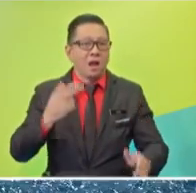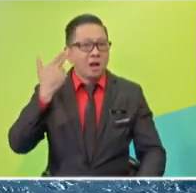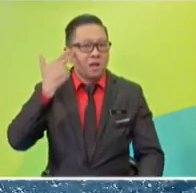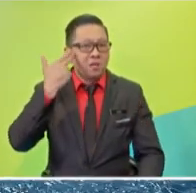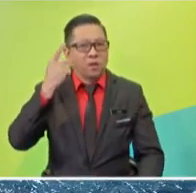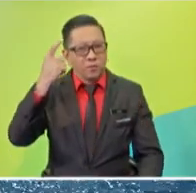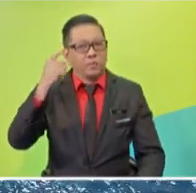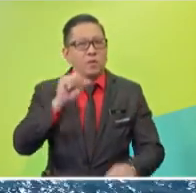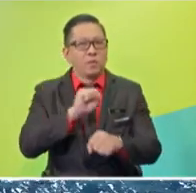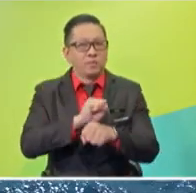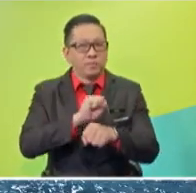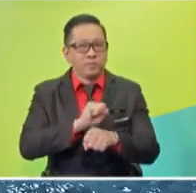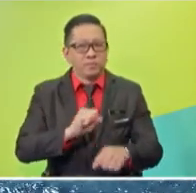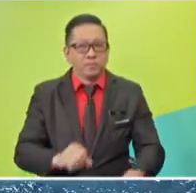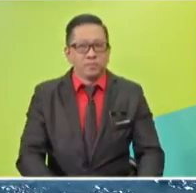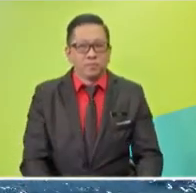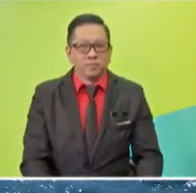job?